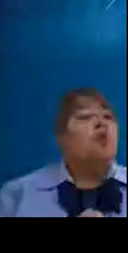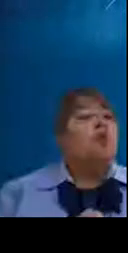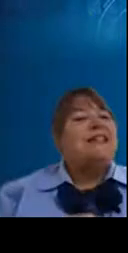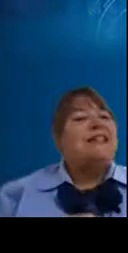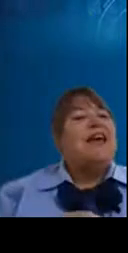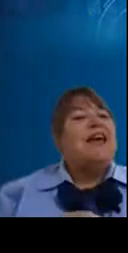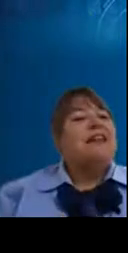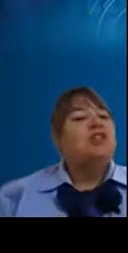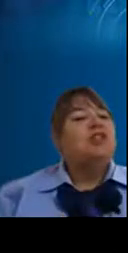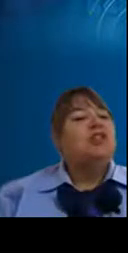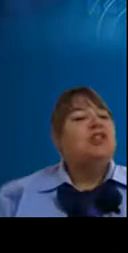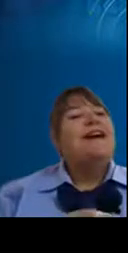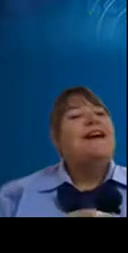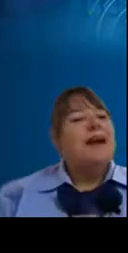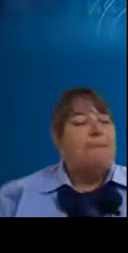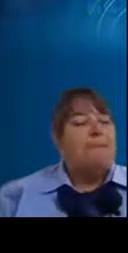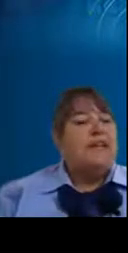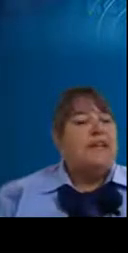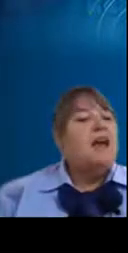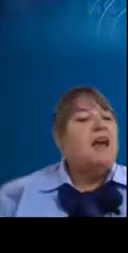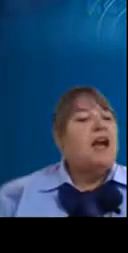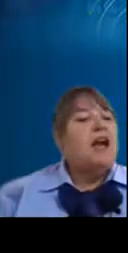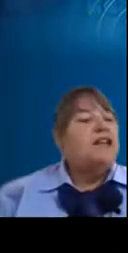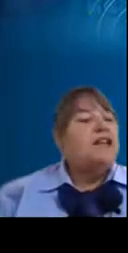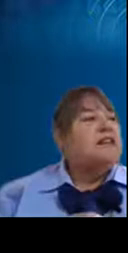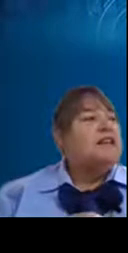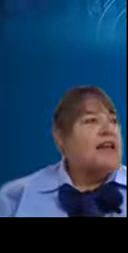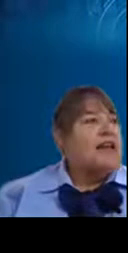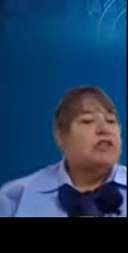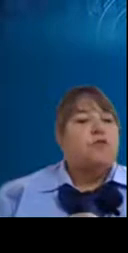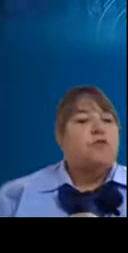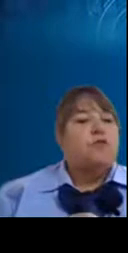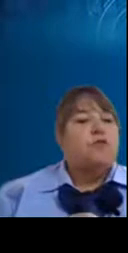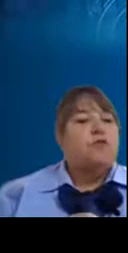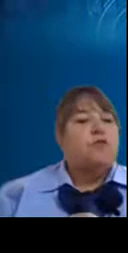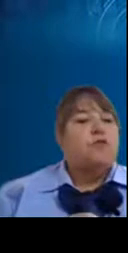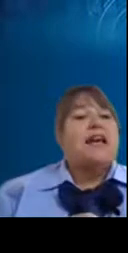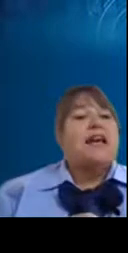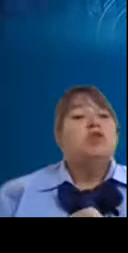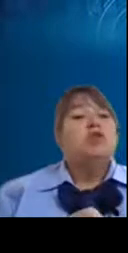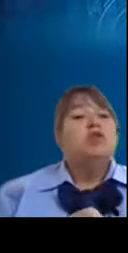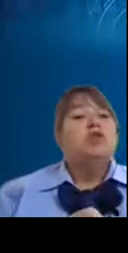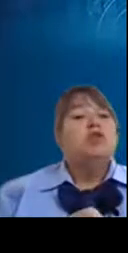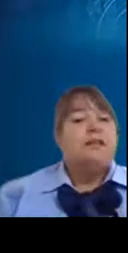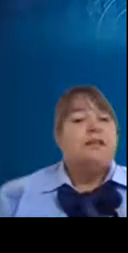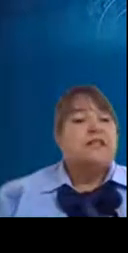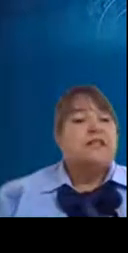then be taxed in the hands of the company. Currently, the tax for a company is at